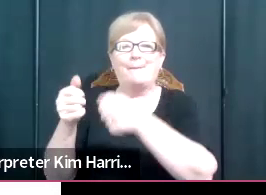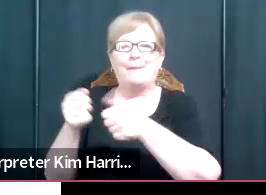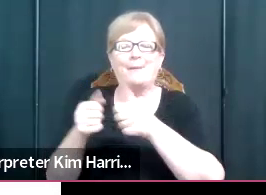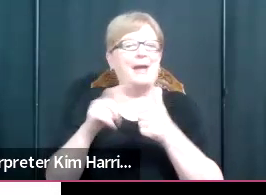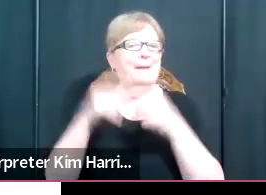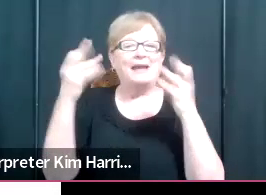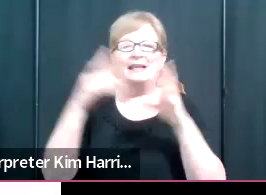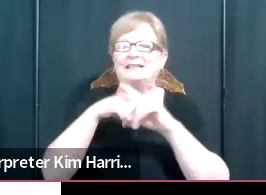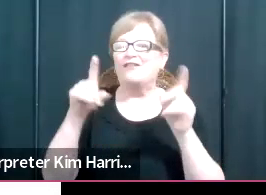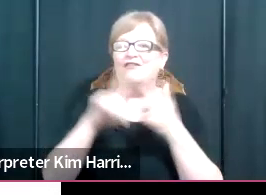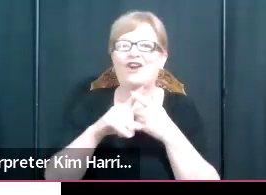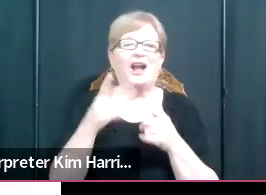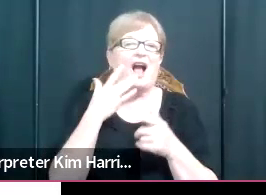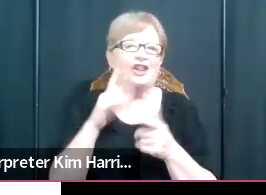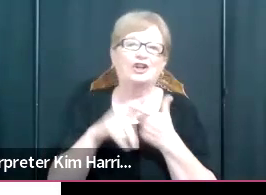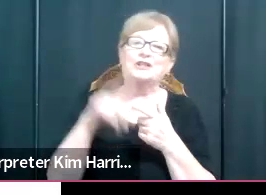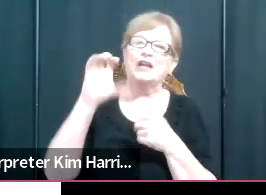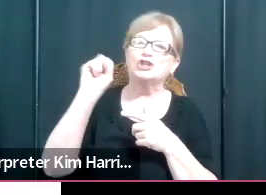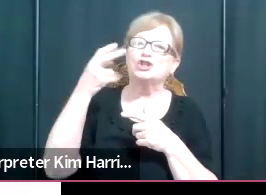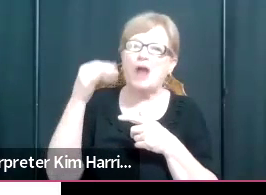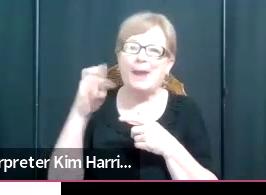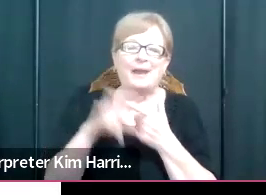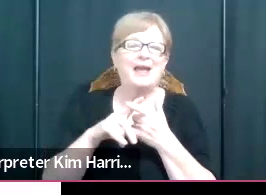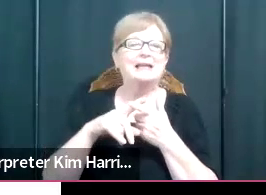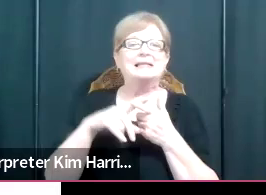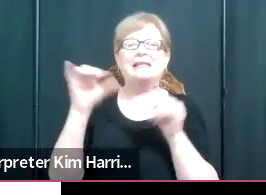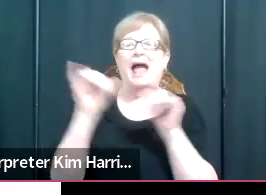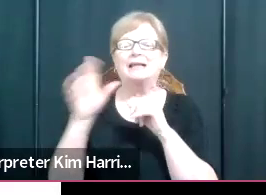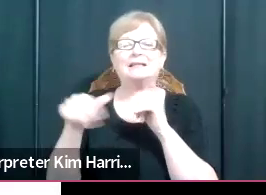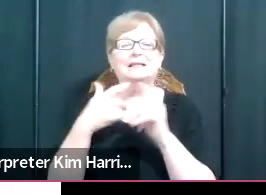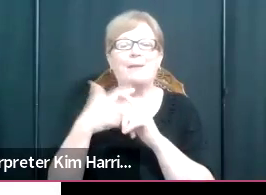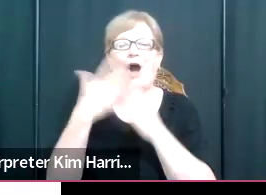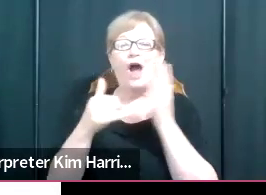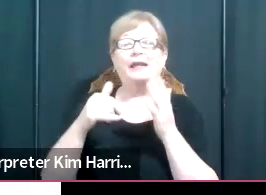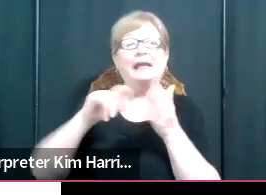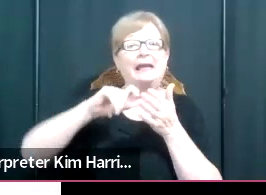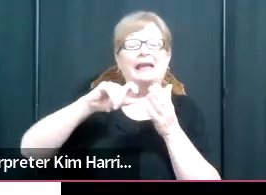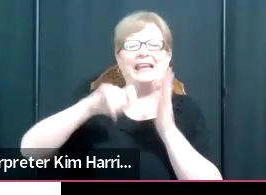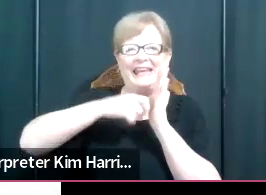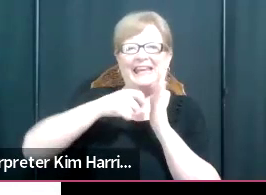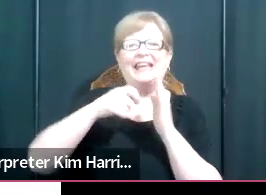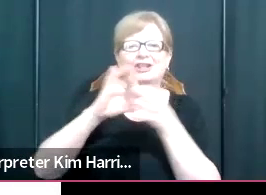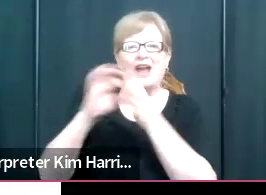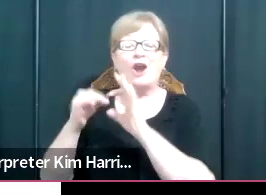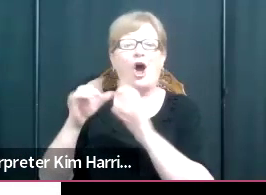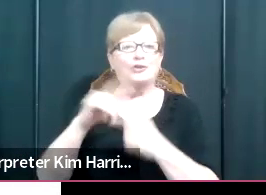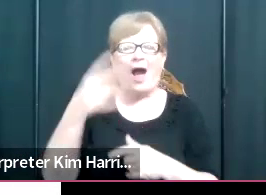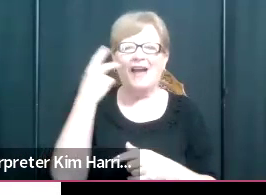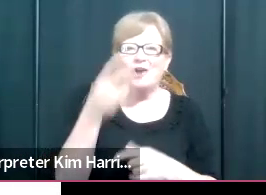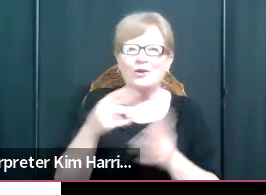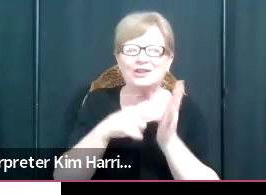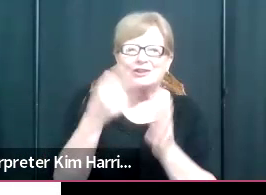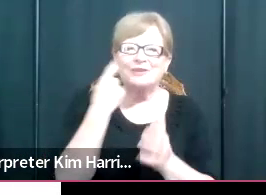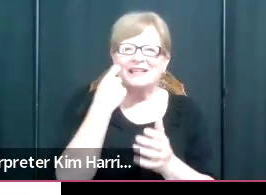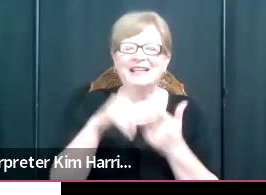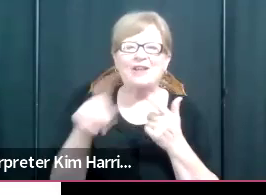and shapes and sizes, and some of them come on keychains, which is really nice. I even saw a pencil box recently that has